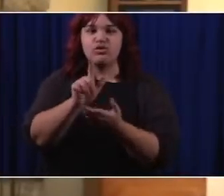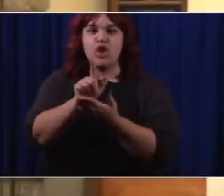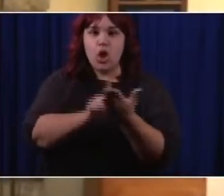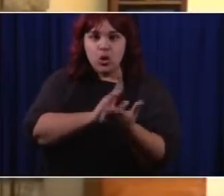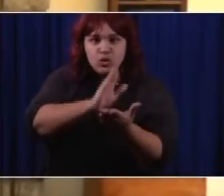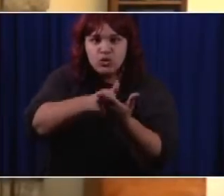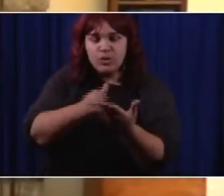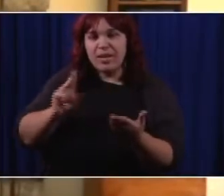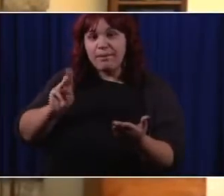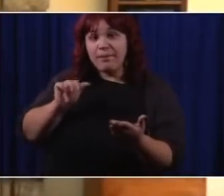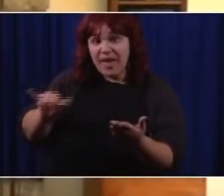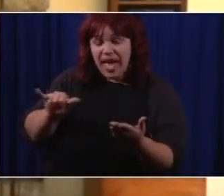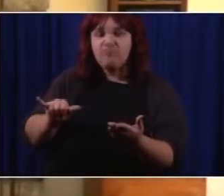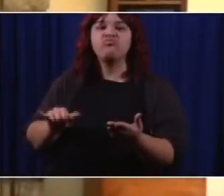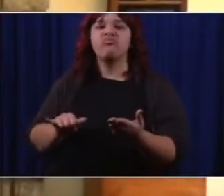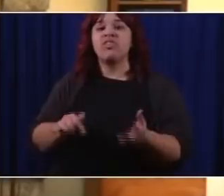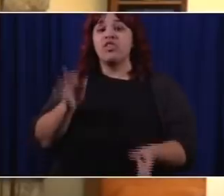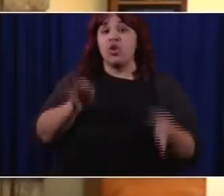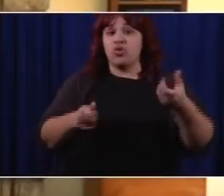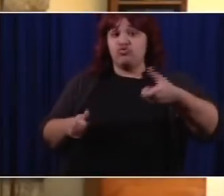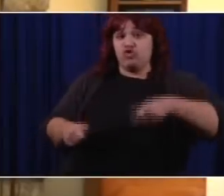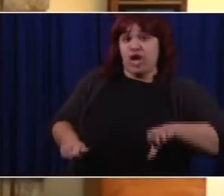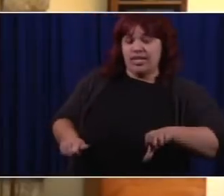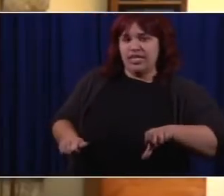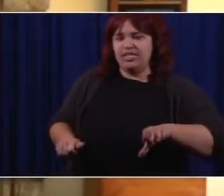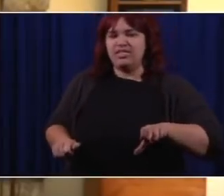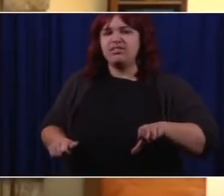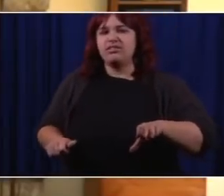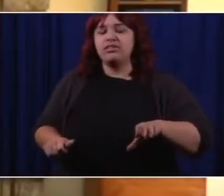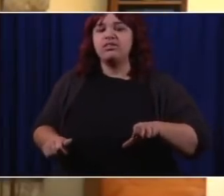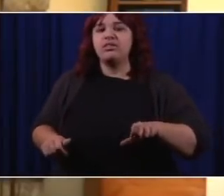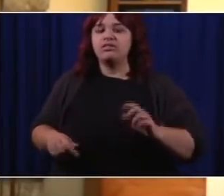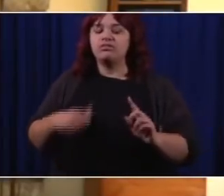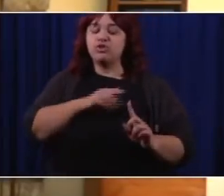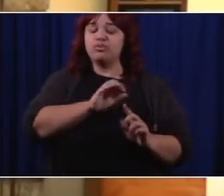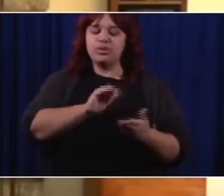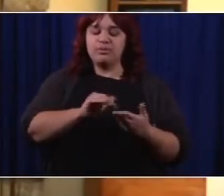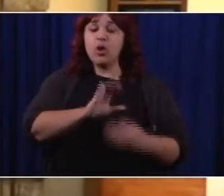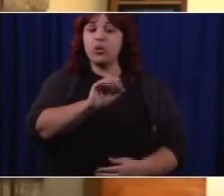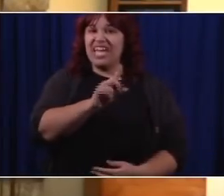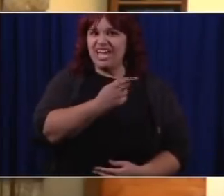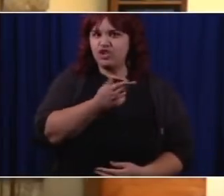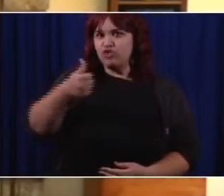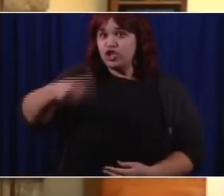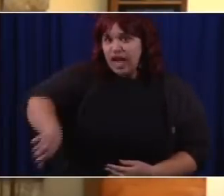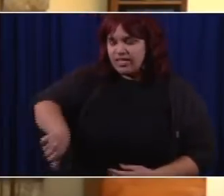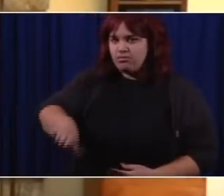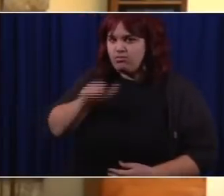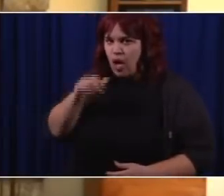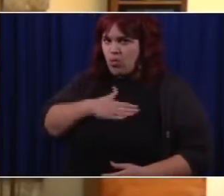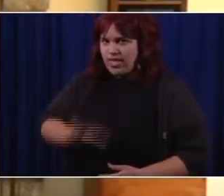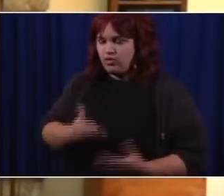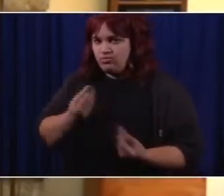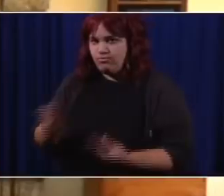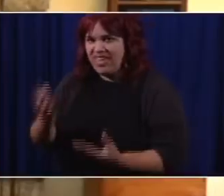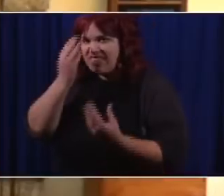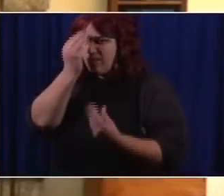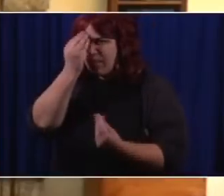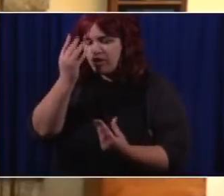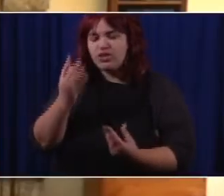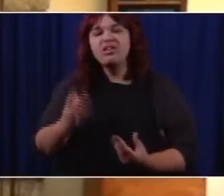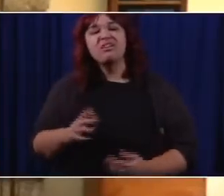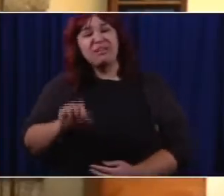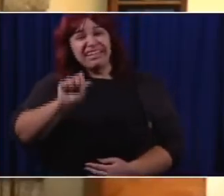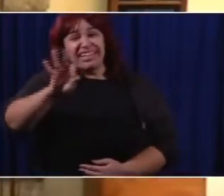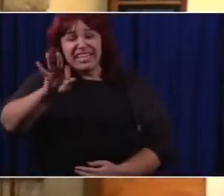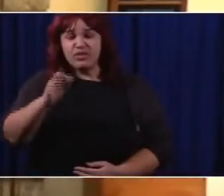rejected. If more people had had this information 6 months ago to make better decisions, could that have mitigated the surge? And